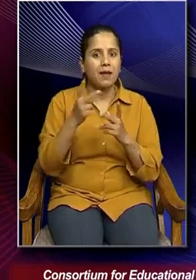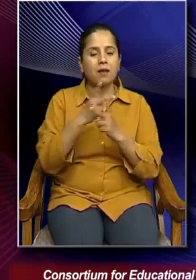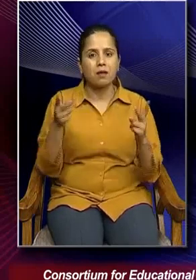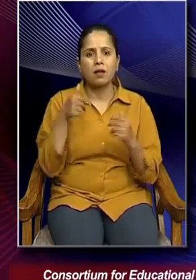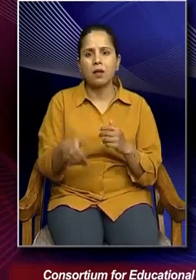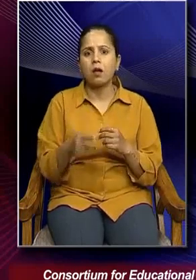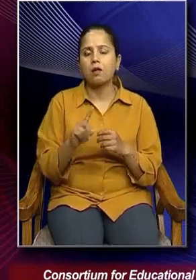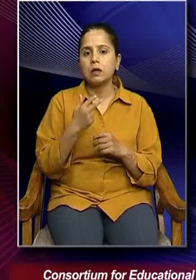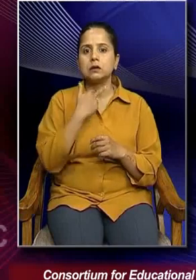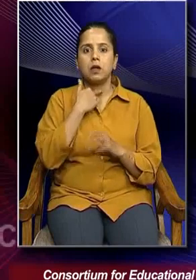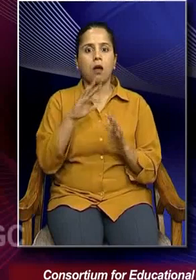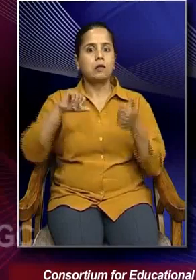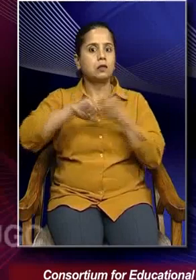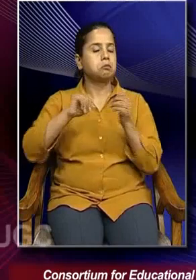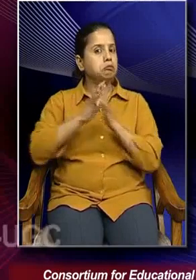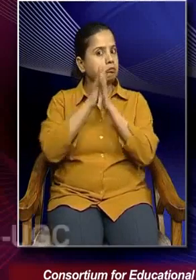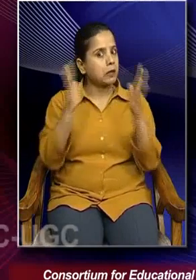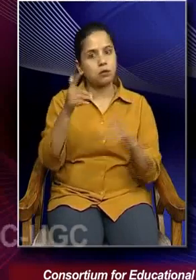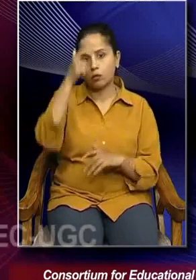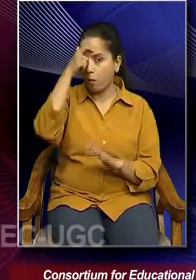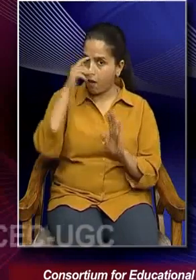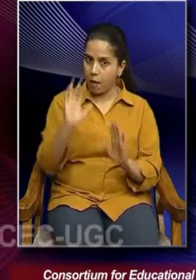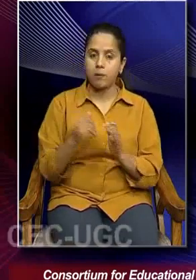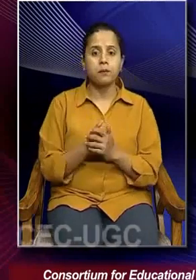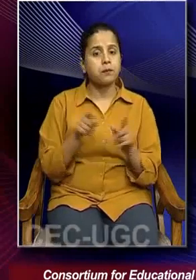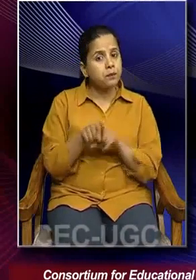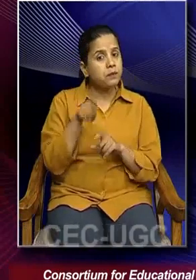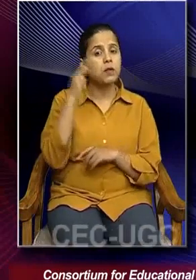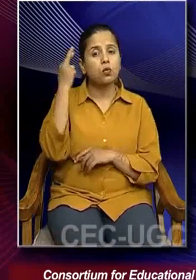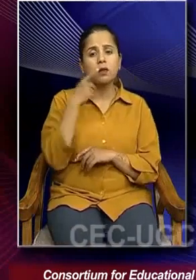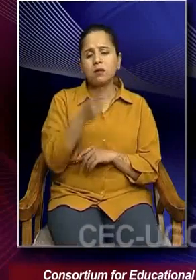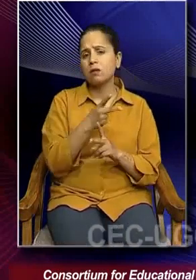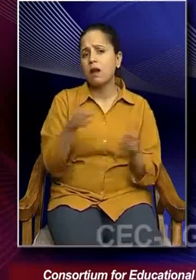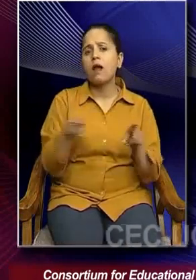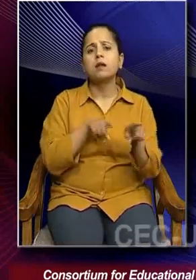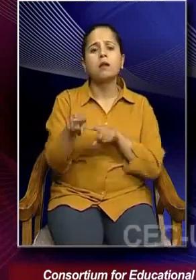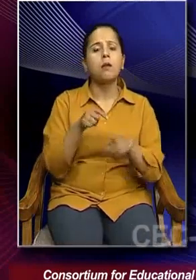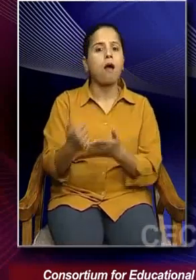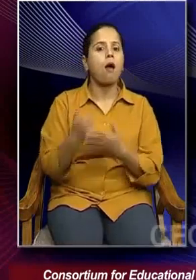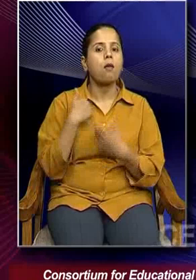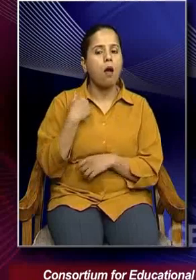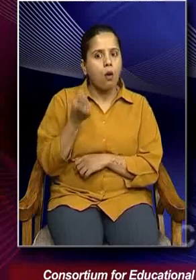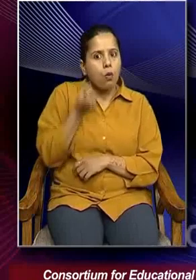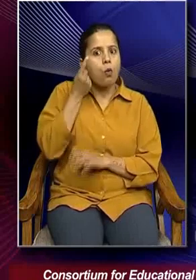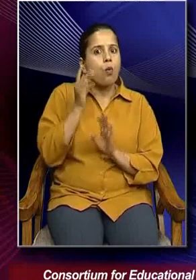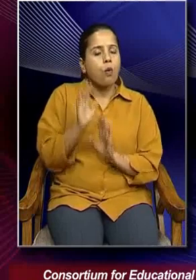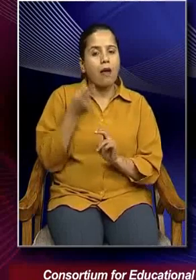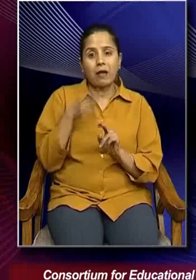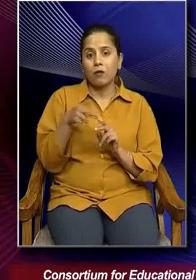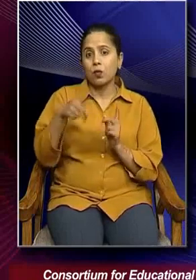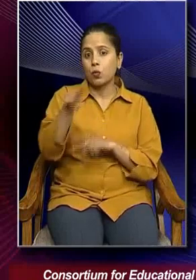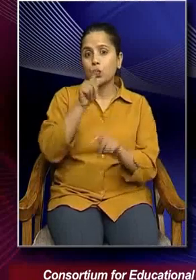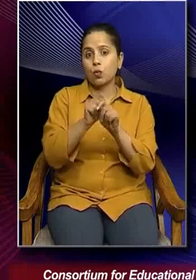has been threatened to a great extent. And so therefore, these all examples help us to realize that if you work